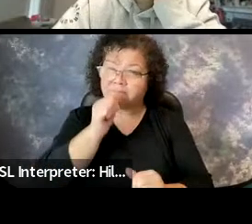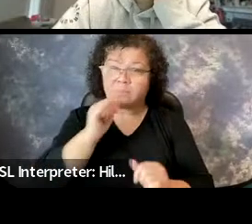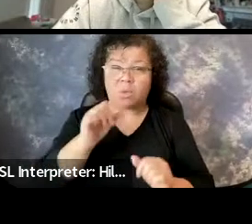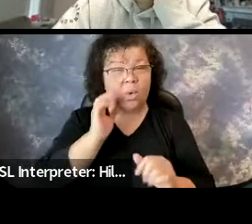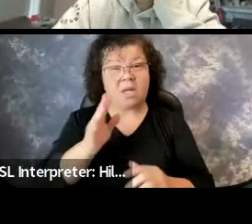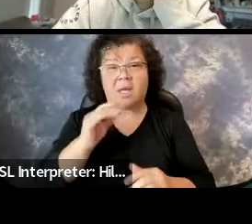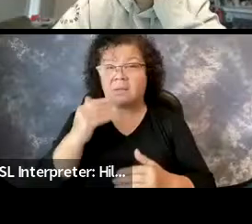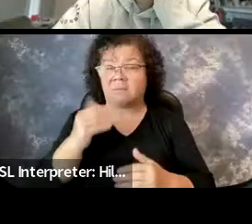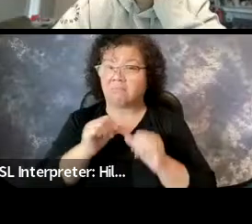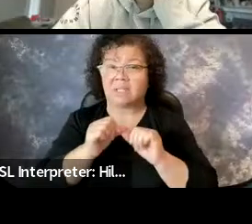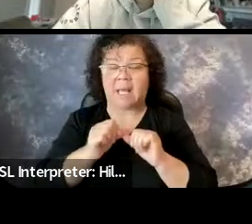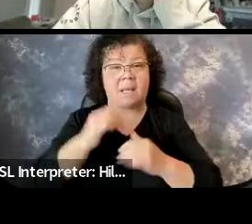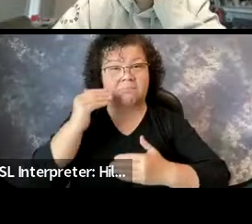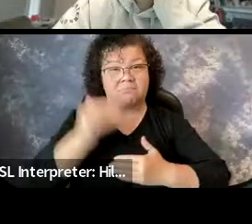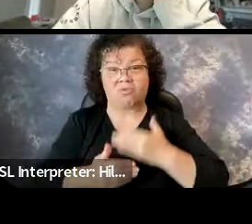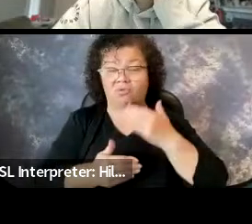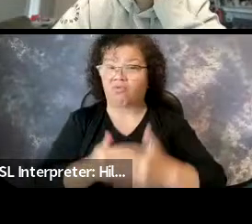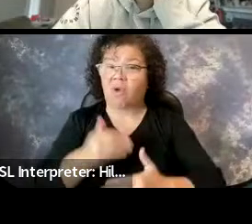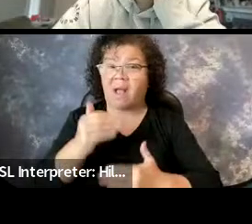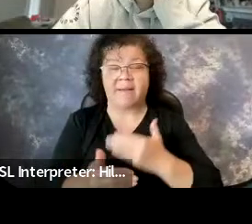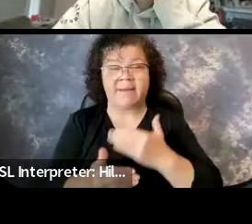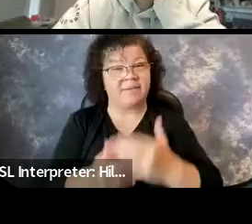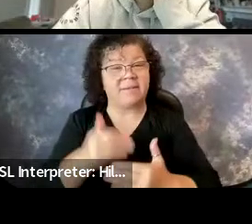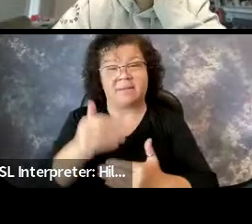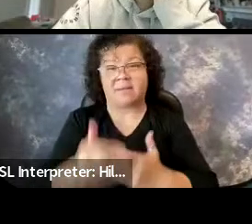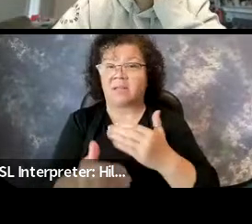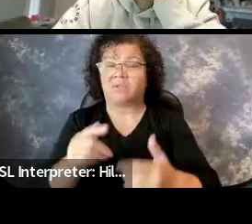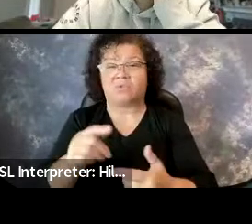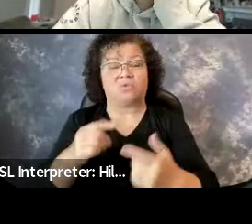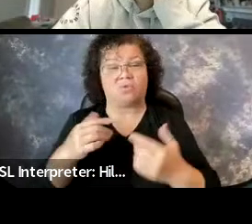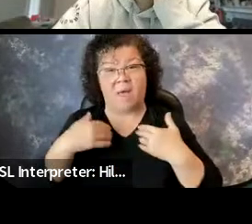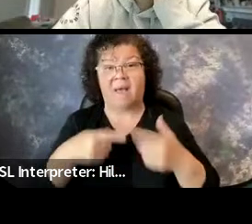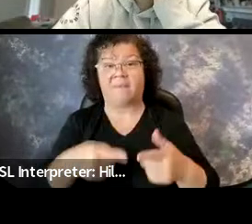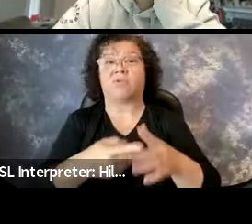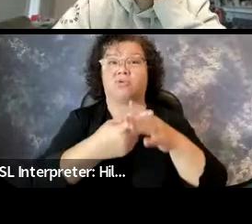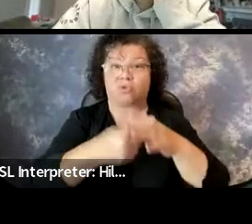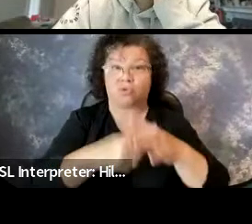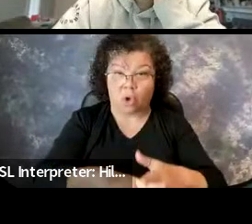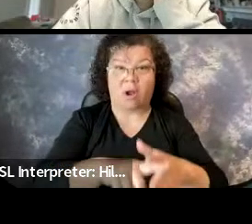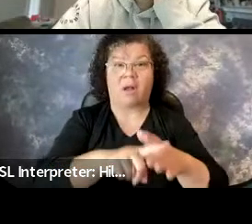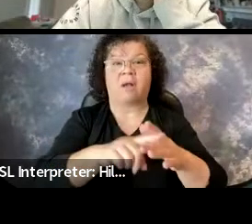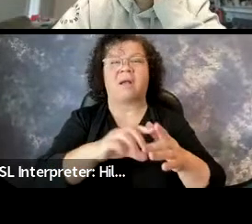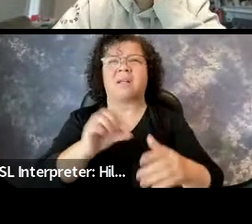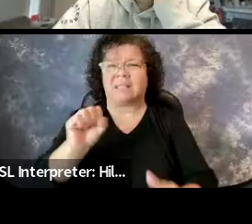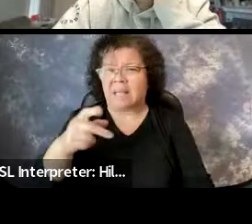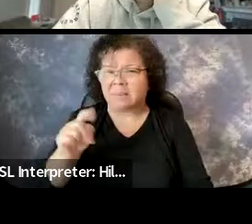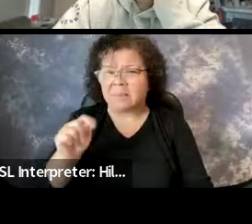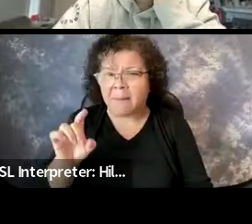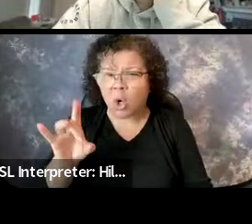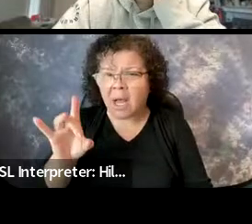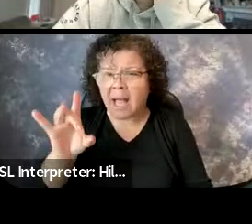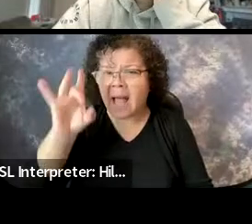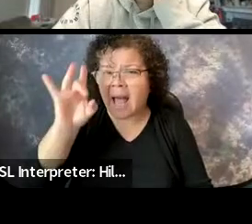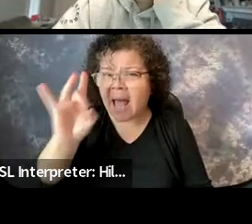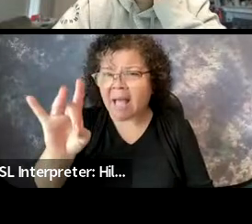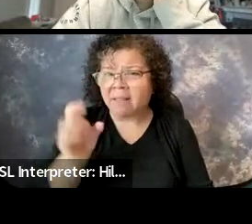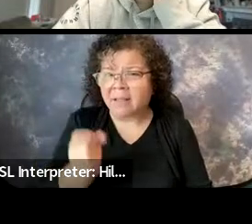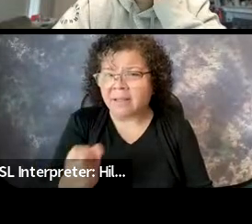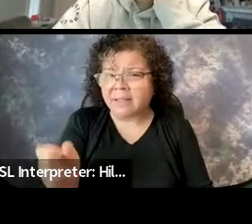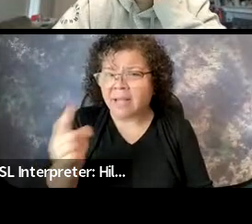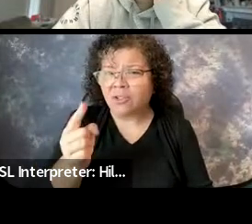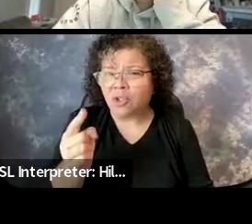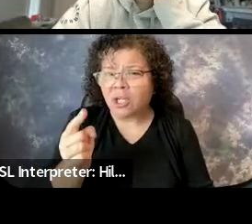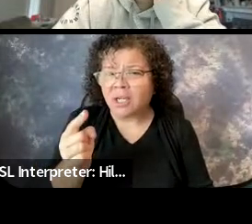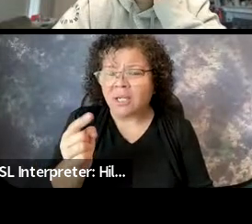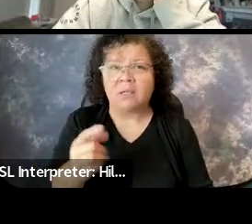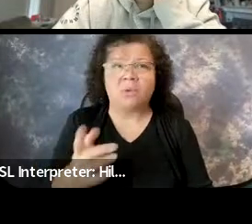We're gonna keep our foot to the pedal to get this thing started, September 8th. Yes. Now I